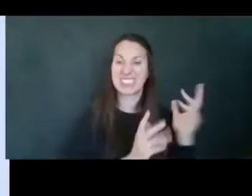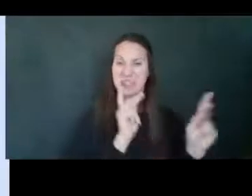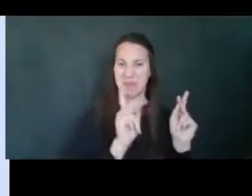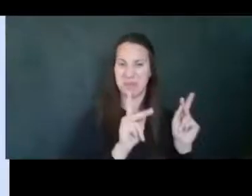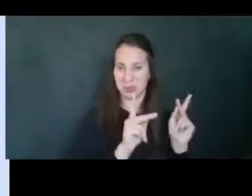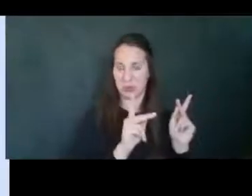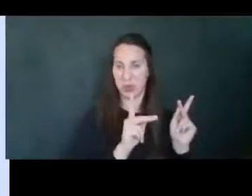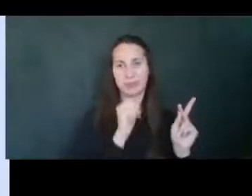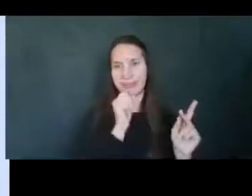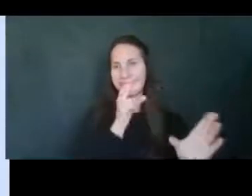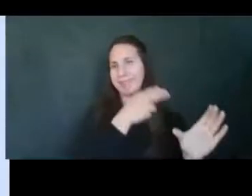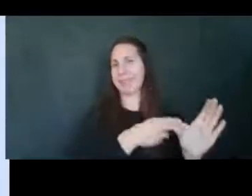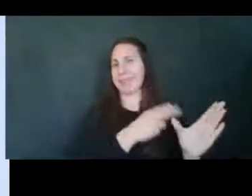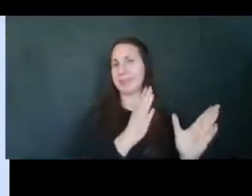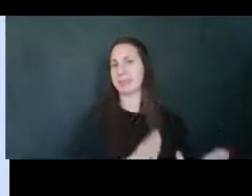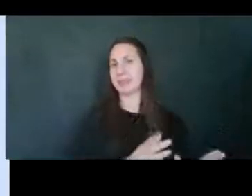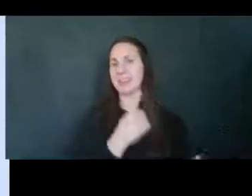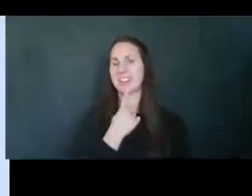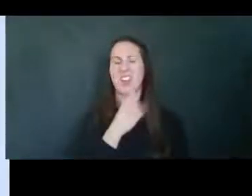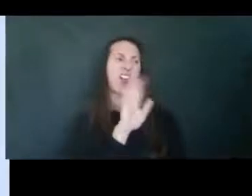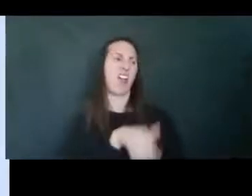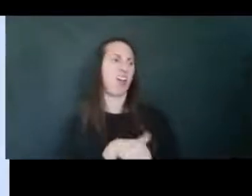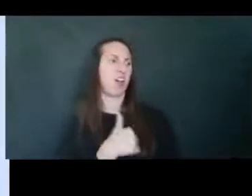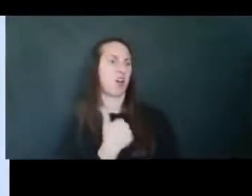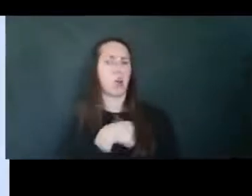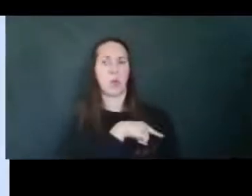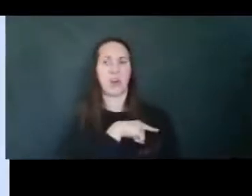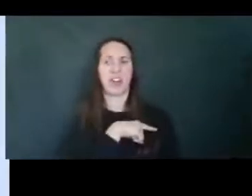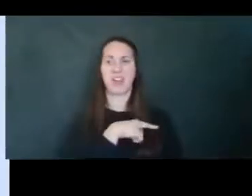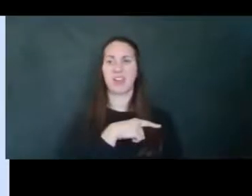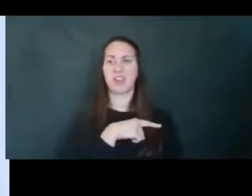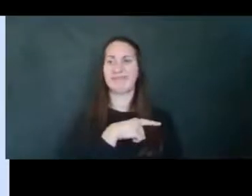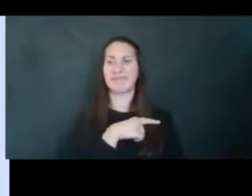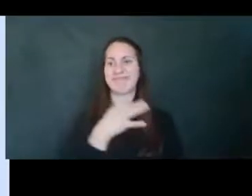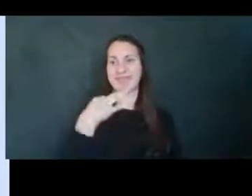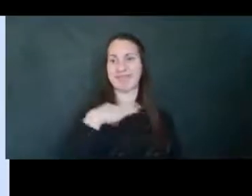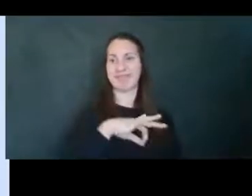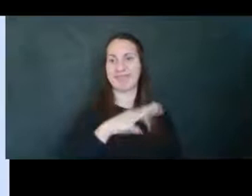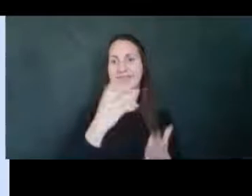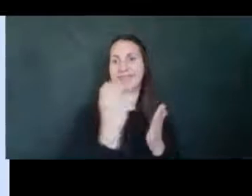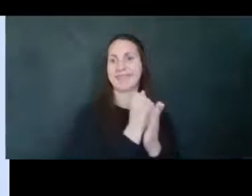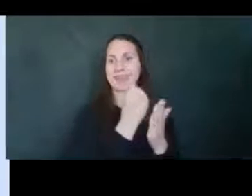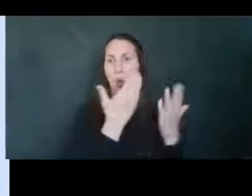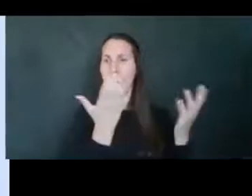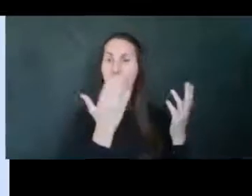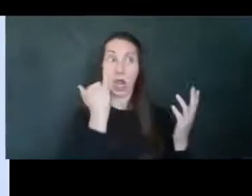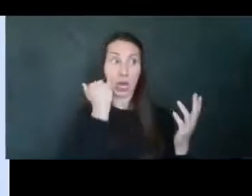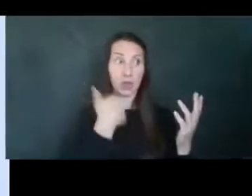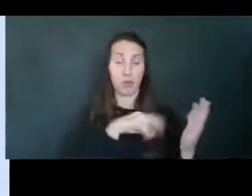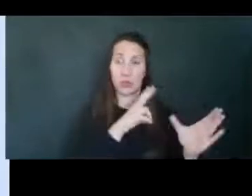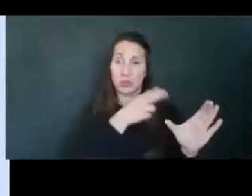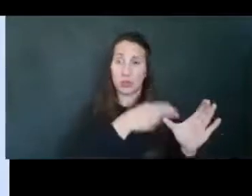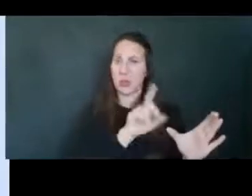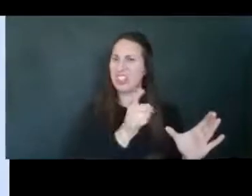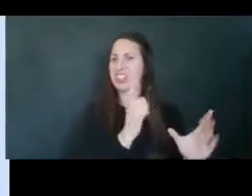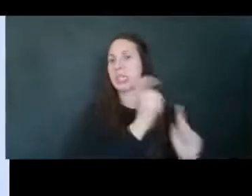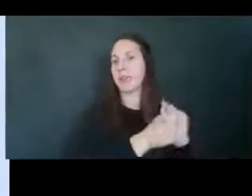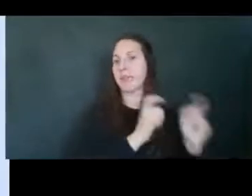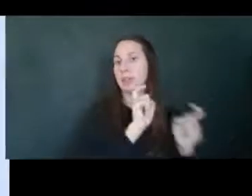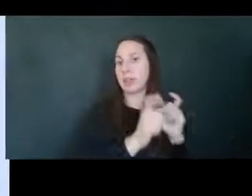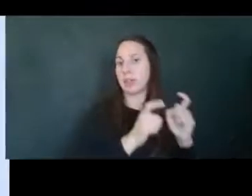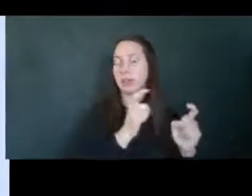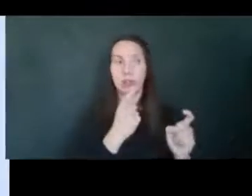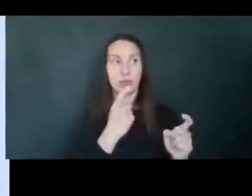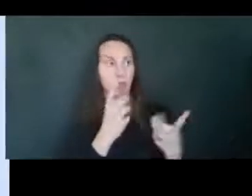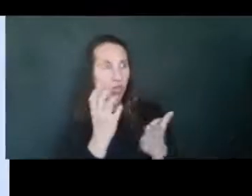you know, like, what do we have to gain? You know, if we join, we're just going to be giving. So that was crucial to address.